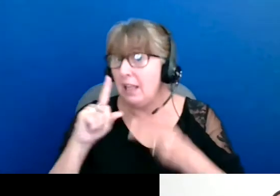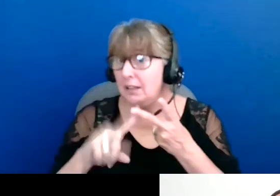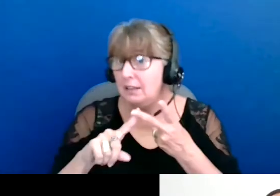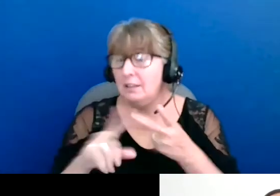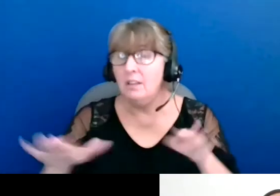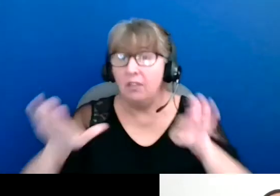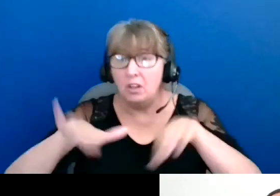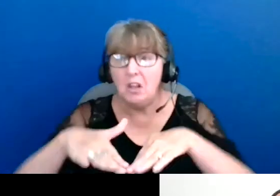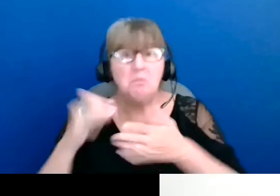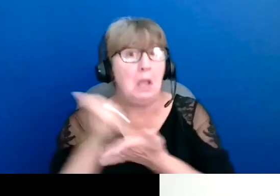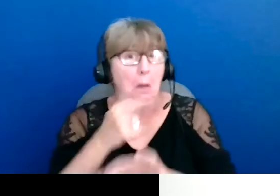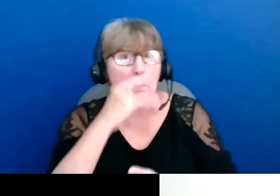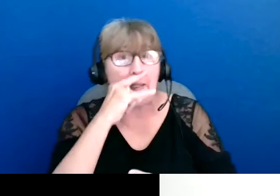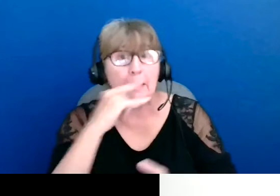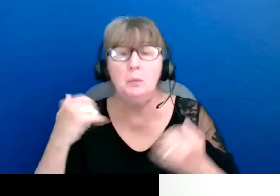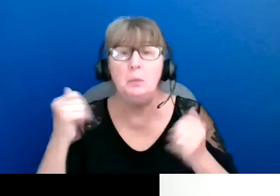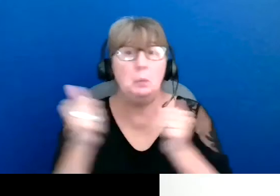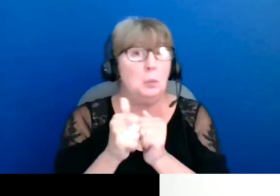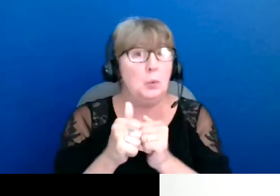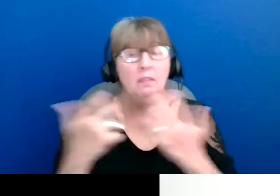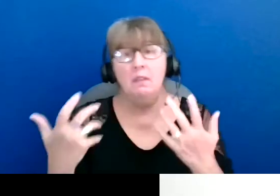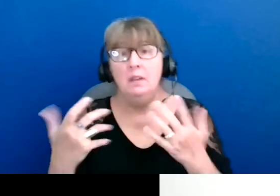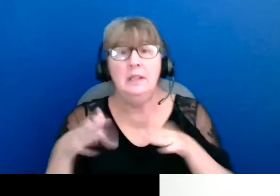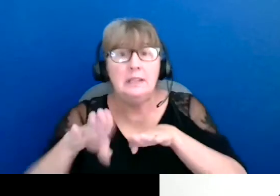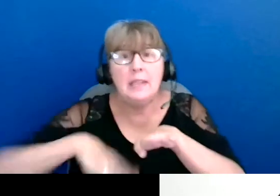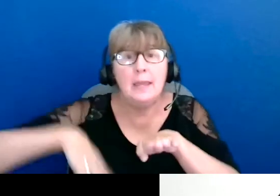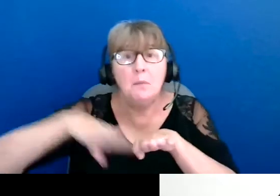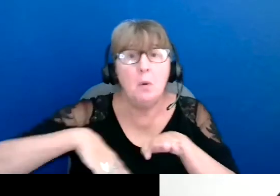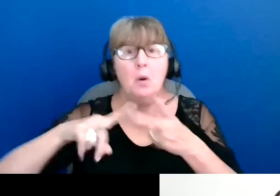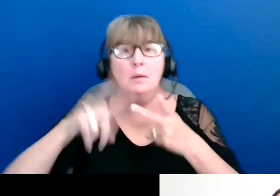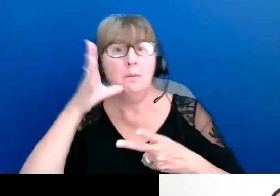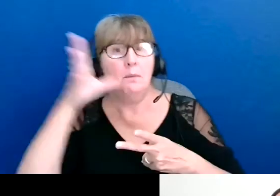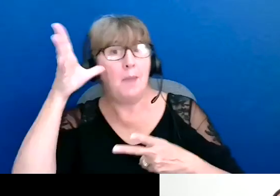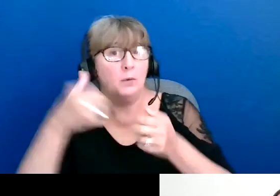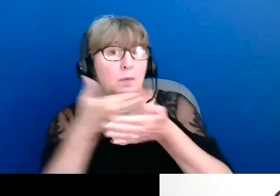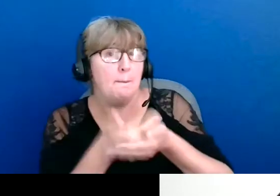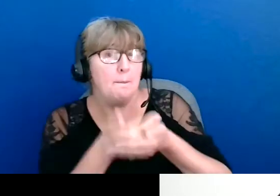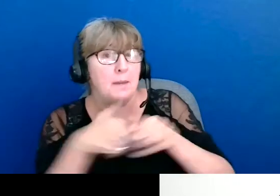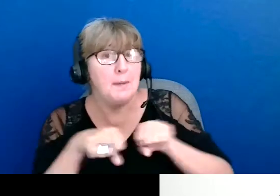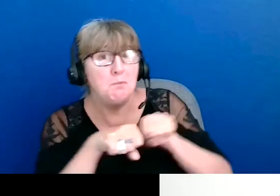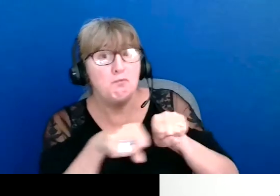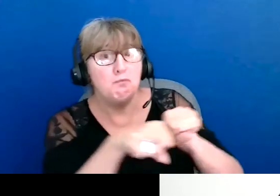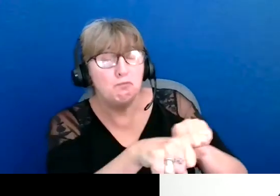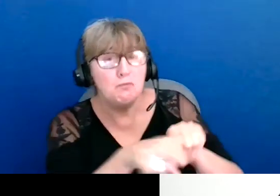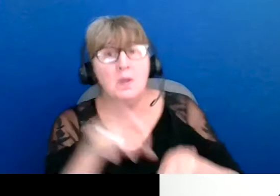with skateboards or parents pushing strollers or travelers with luggage. And